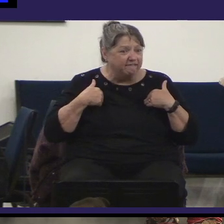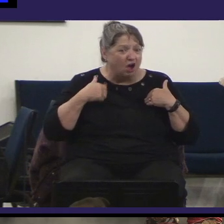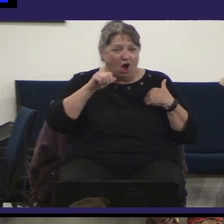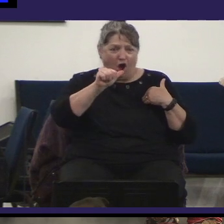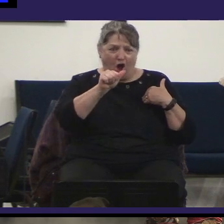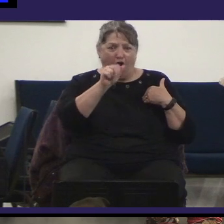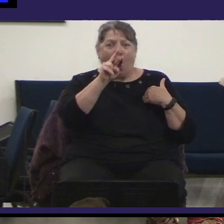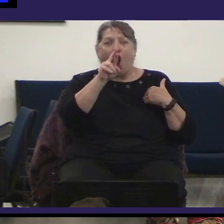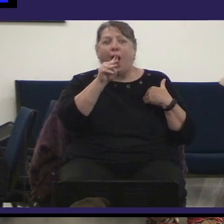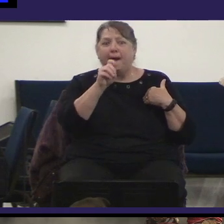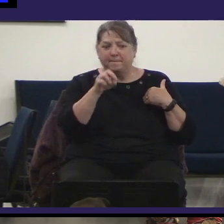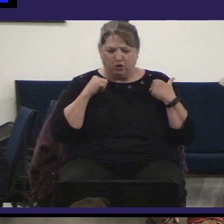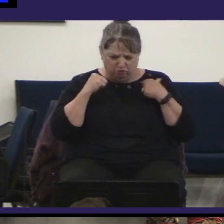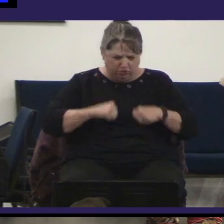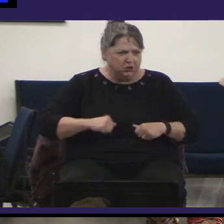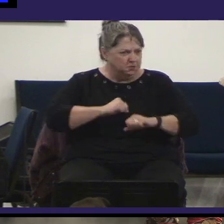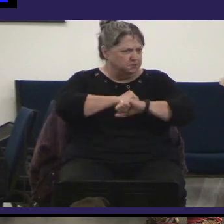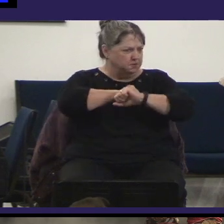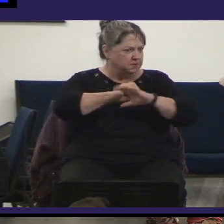And if we are,